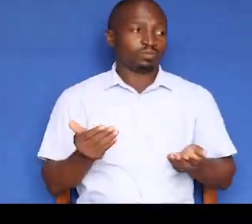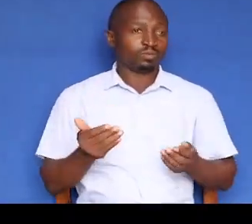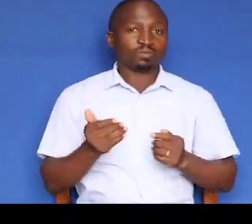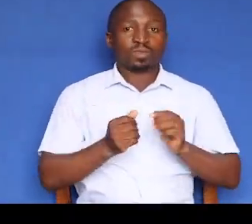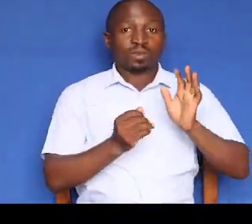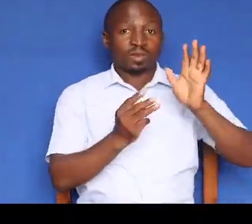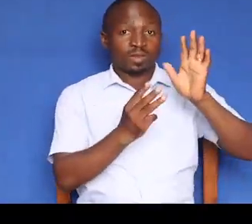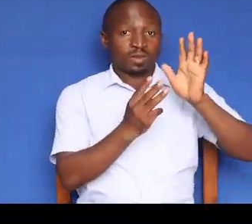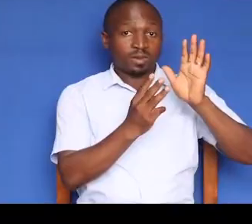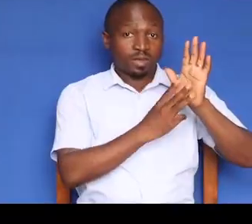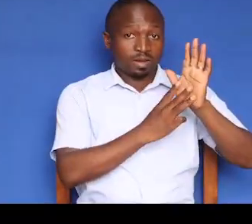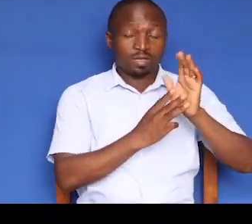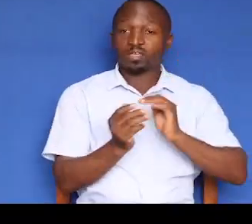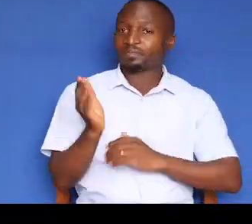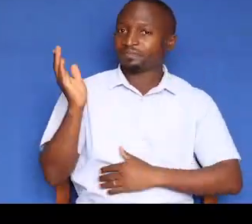At 8,